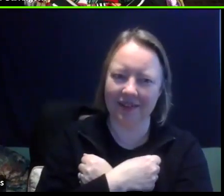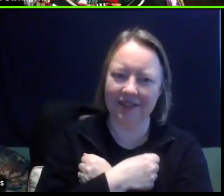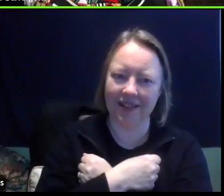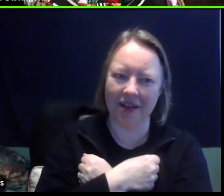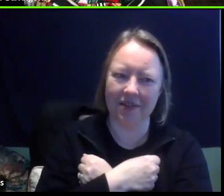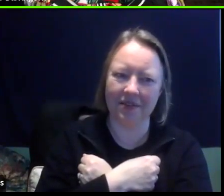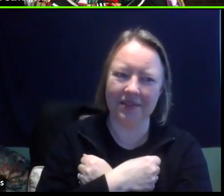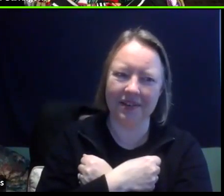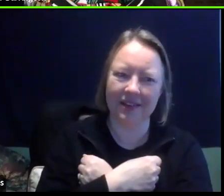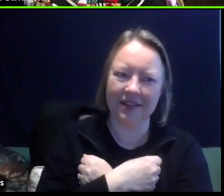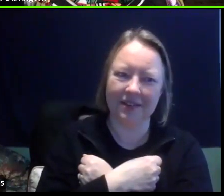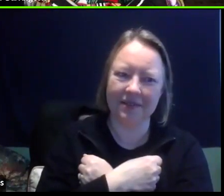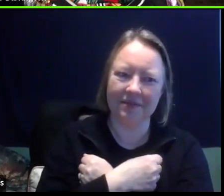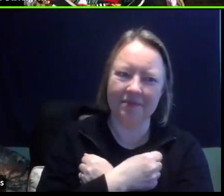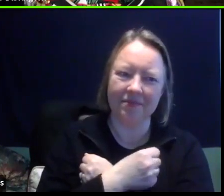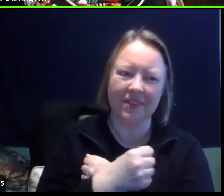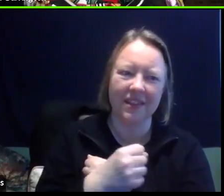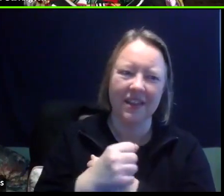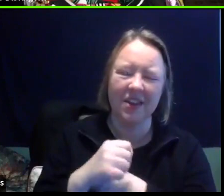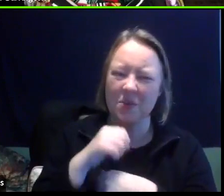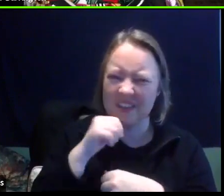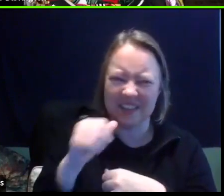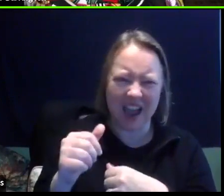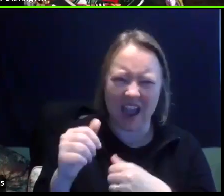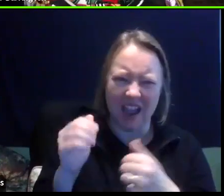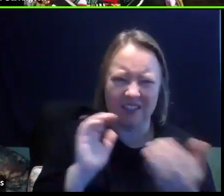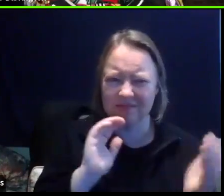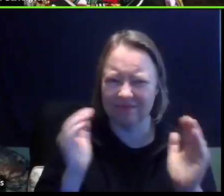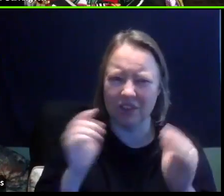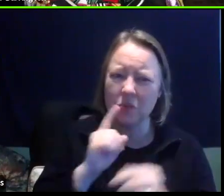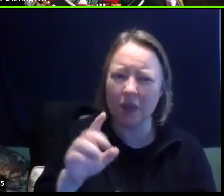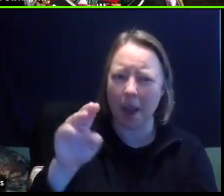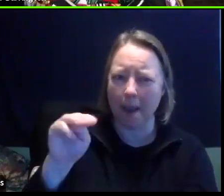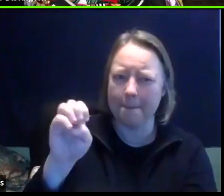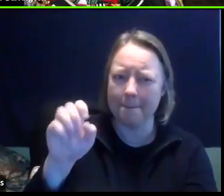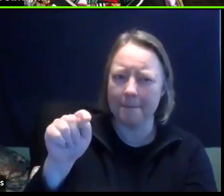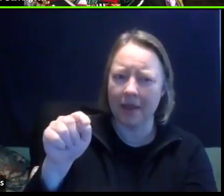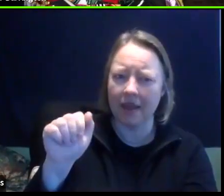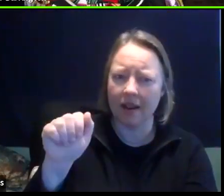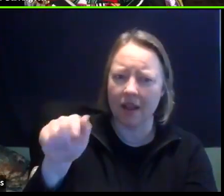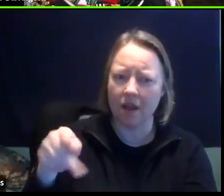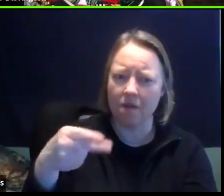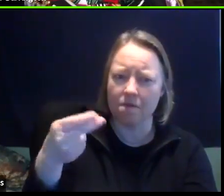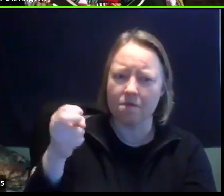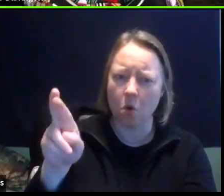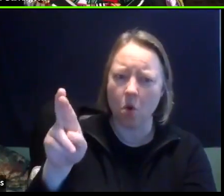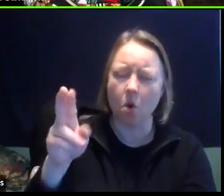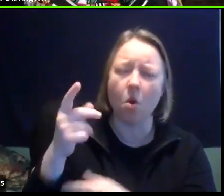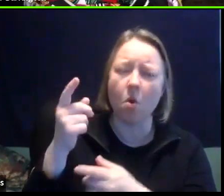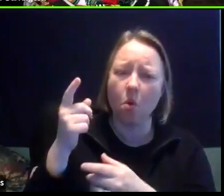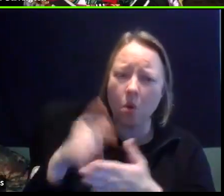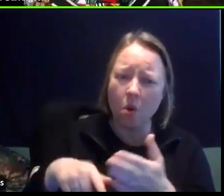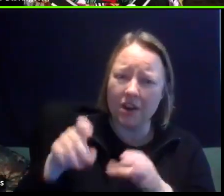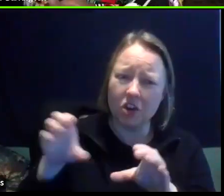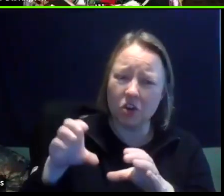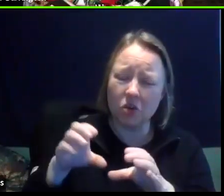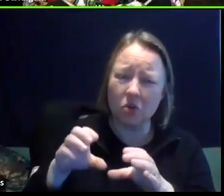loved. It wasn't an analogy, it was a metaphor as to what we need to do, the rollover,